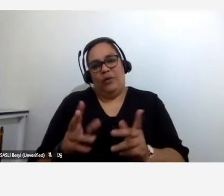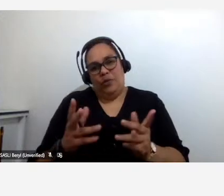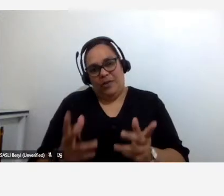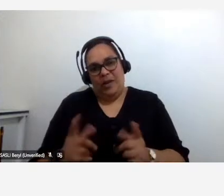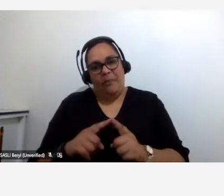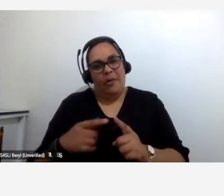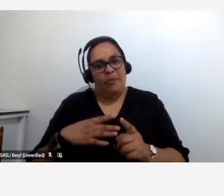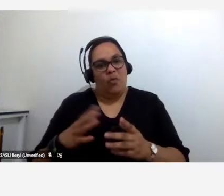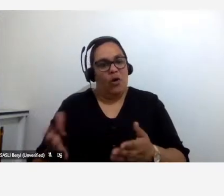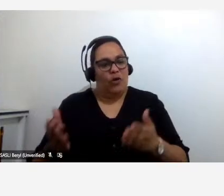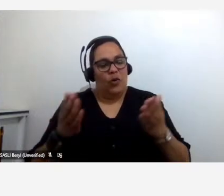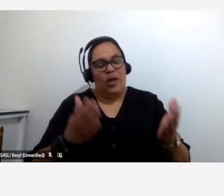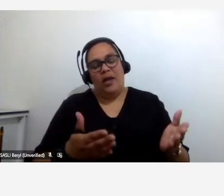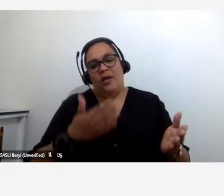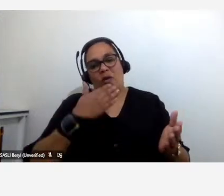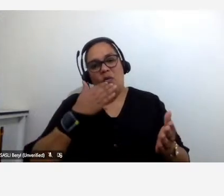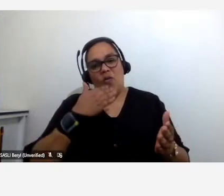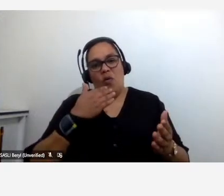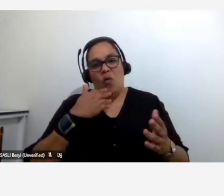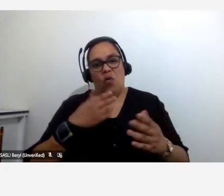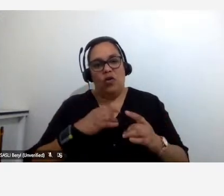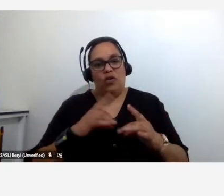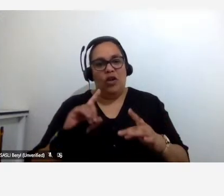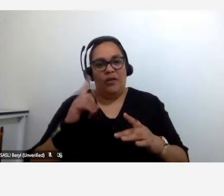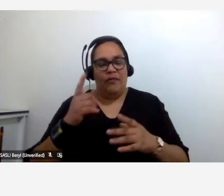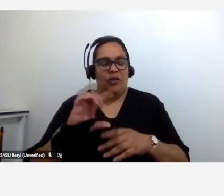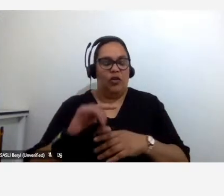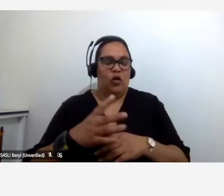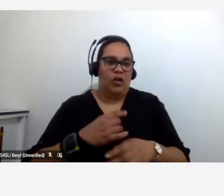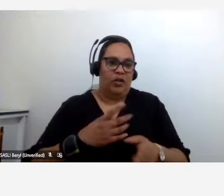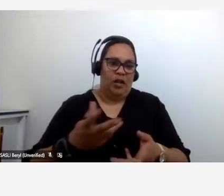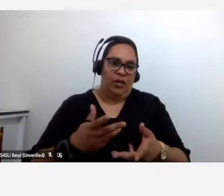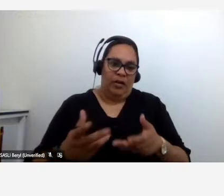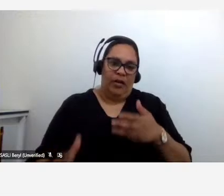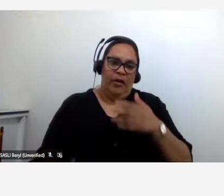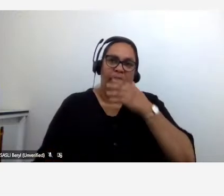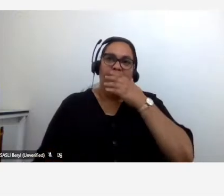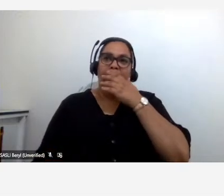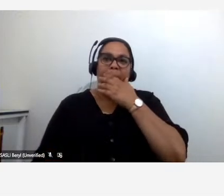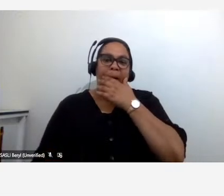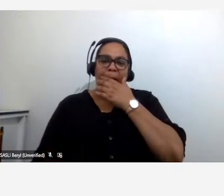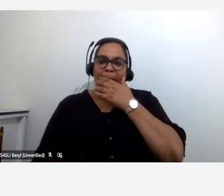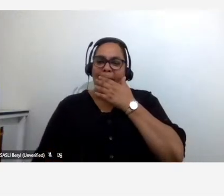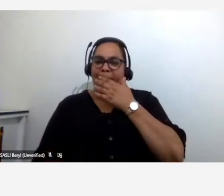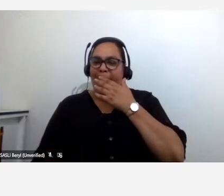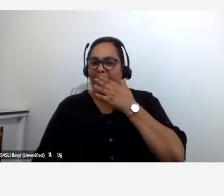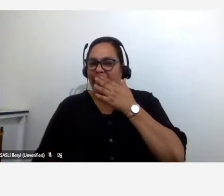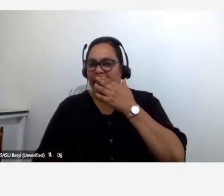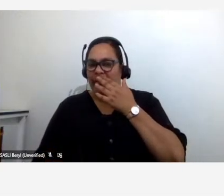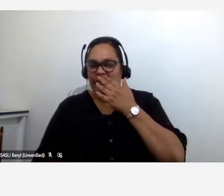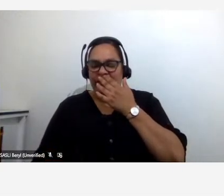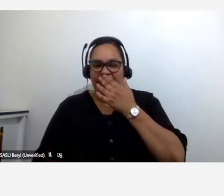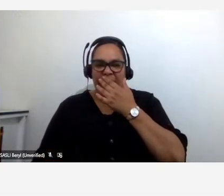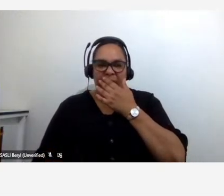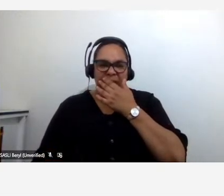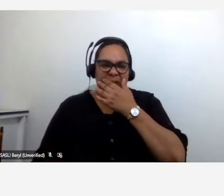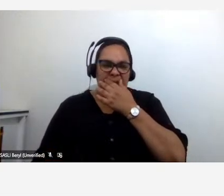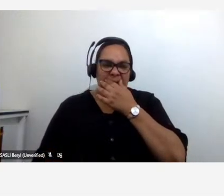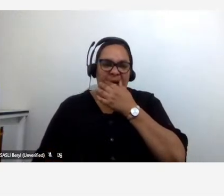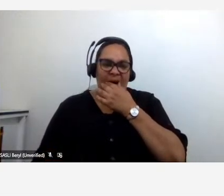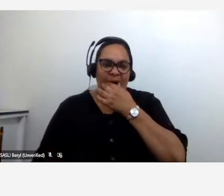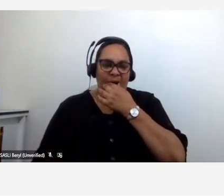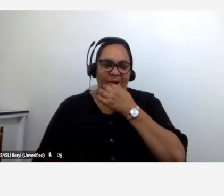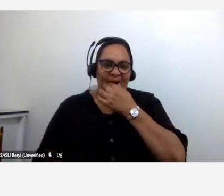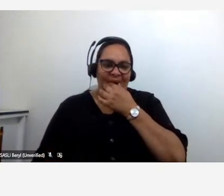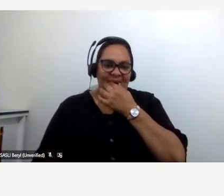like to hand over to, who's going to start with the first consultant? Maybe Jackie, just talk to you on what work we were doing